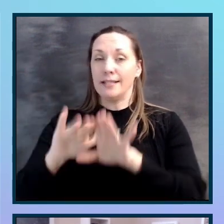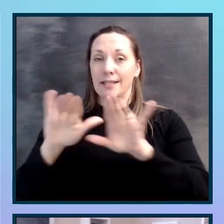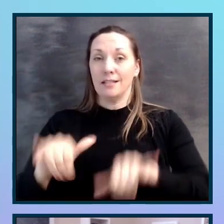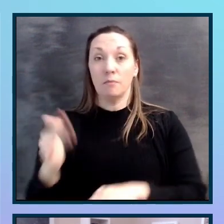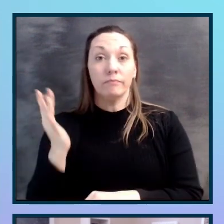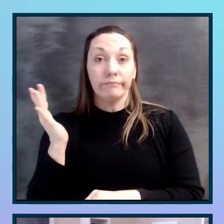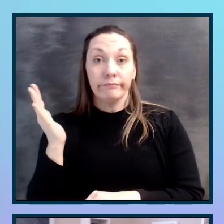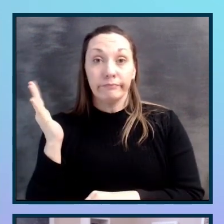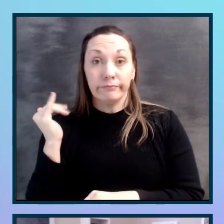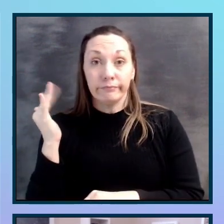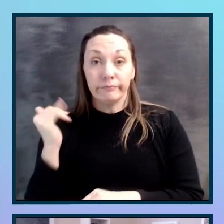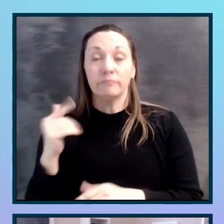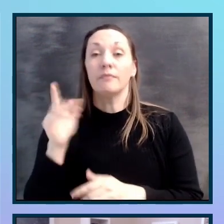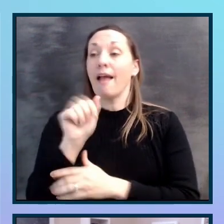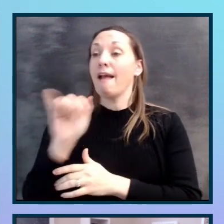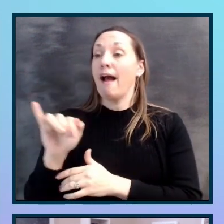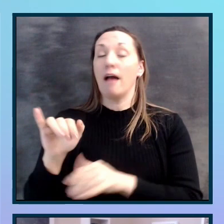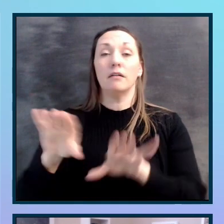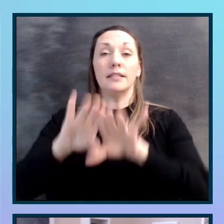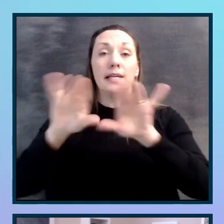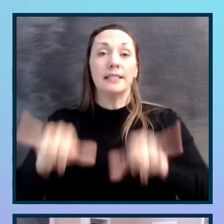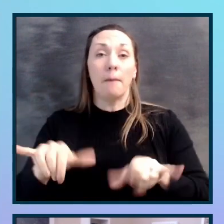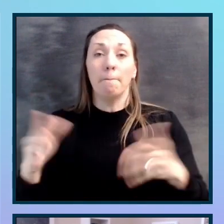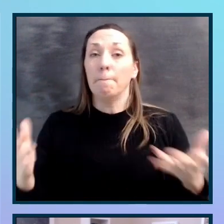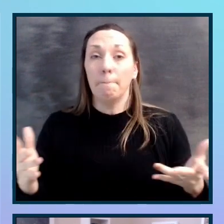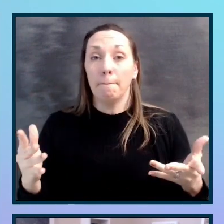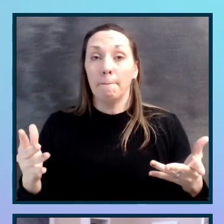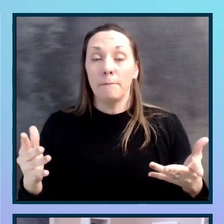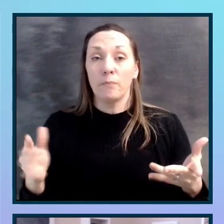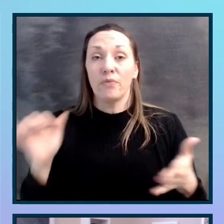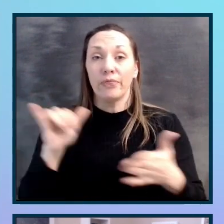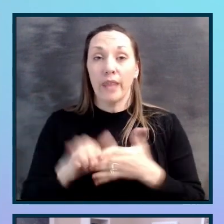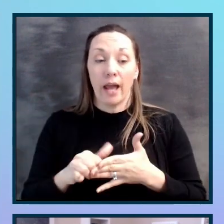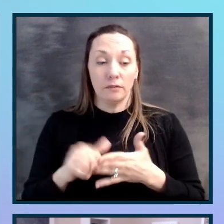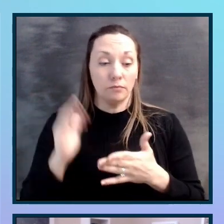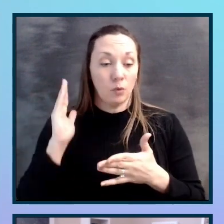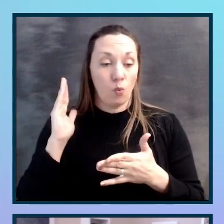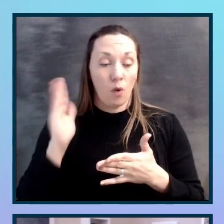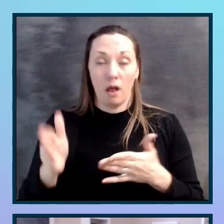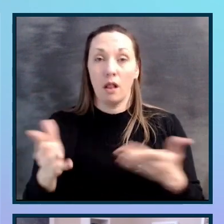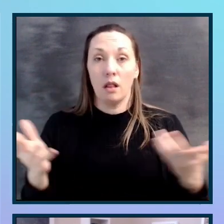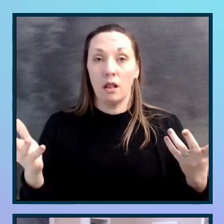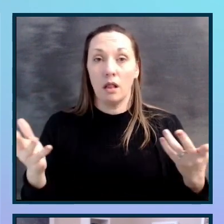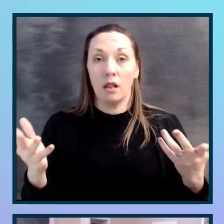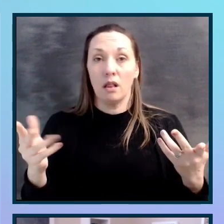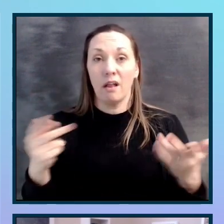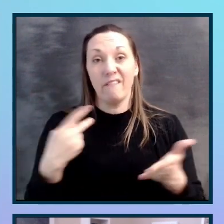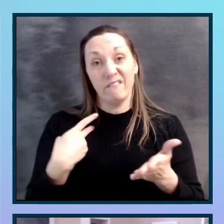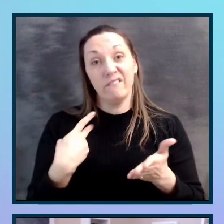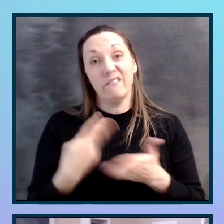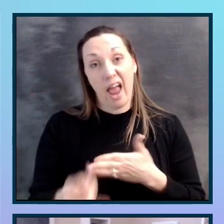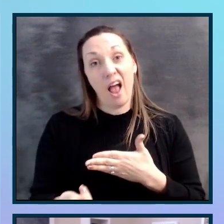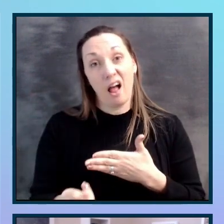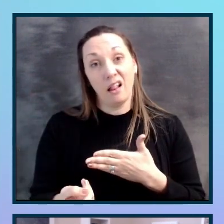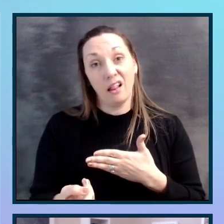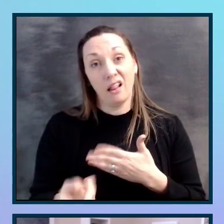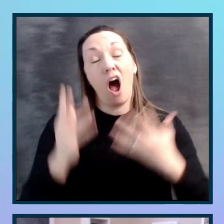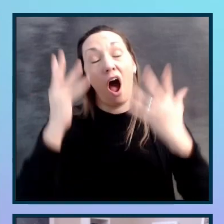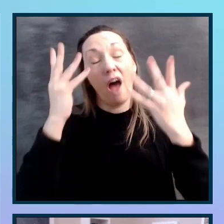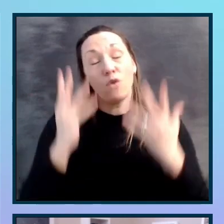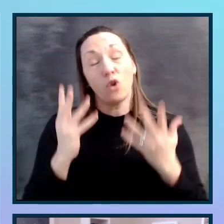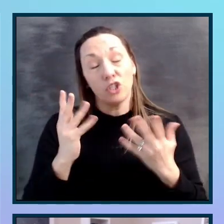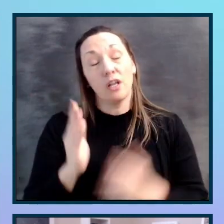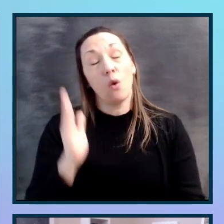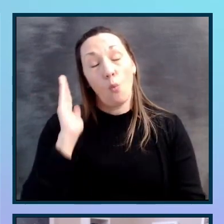Because the AI system is going to fail, unfortunately. We